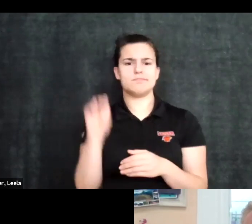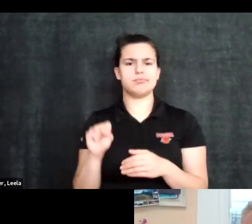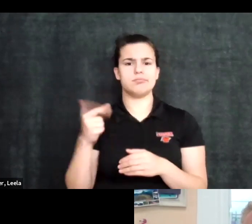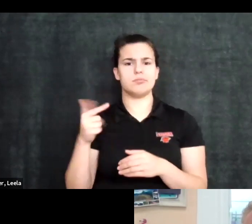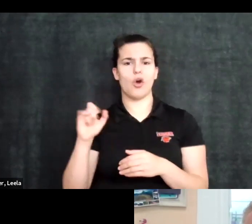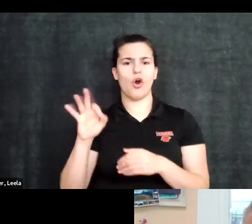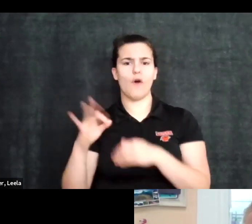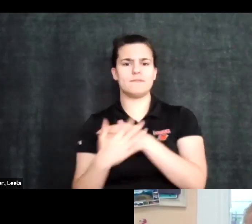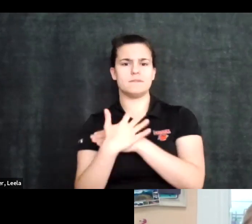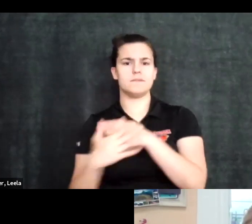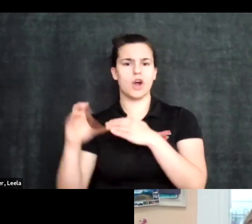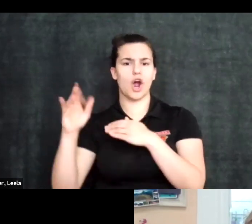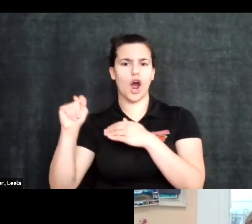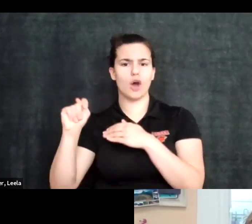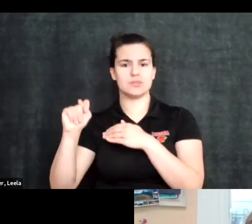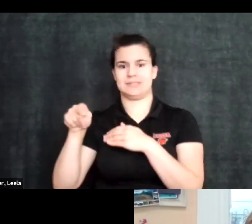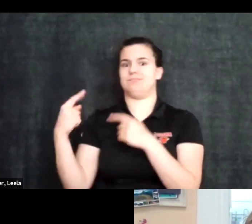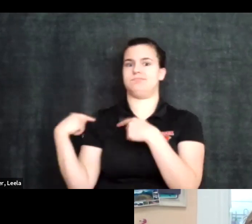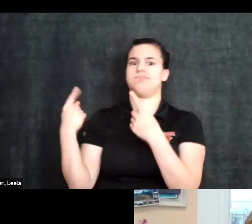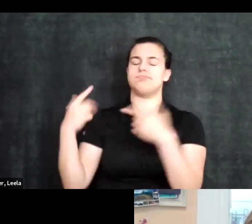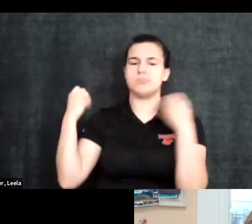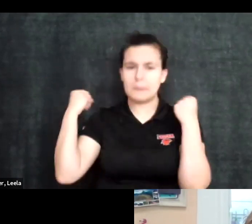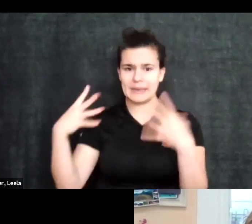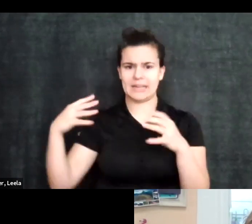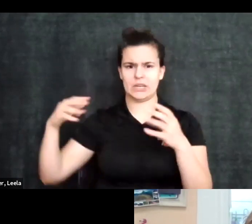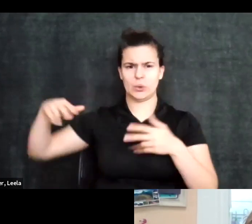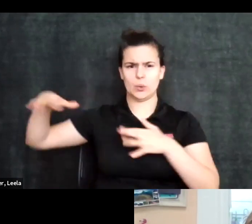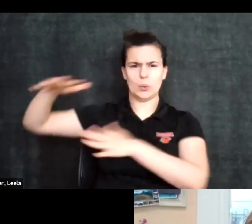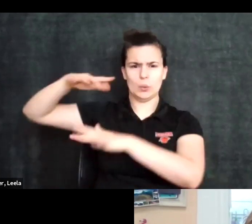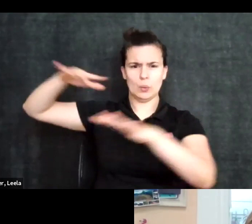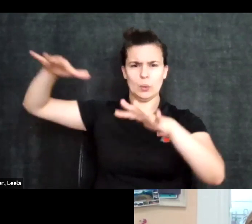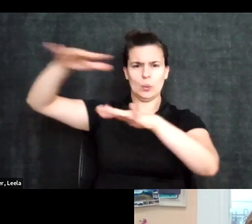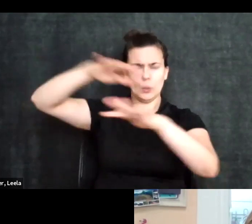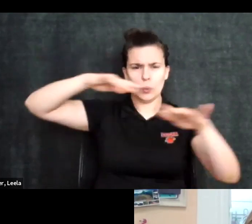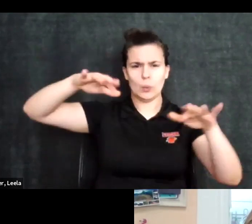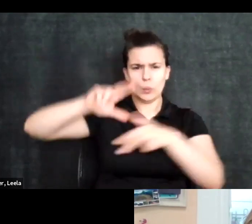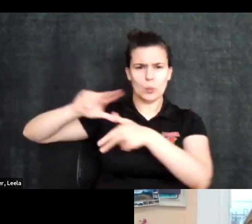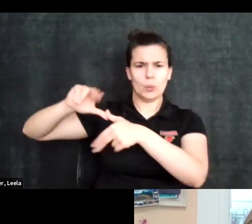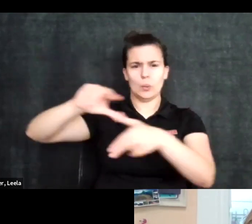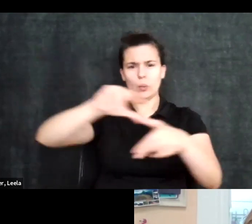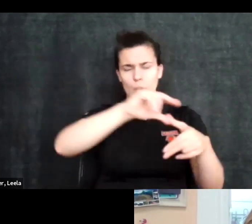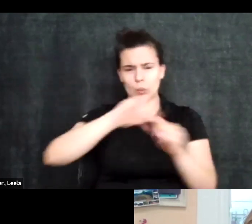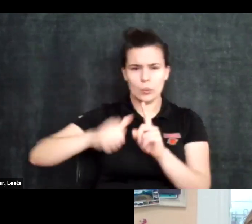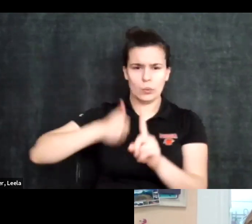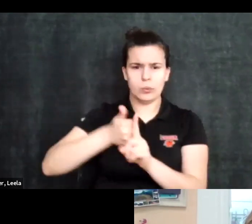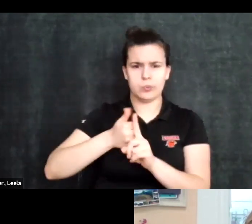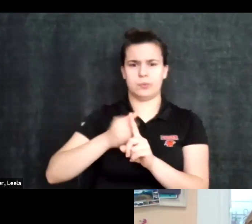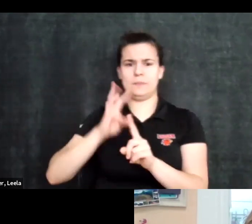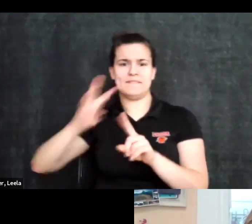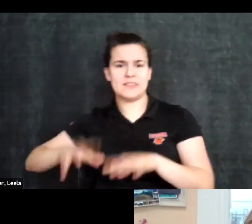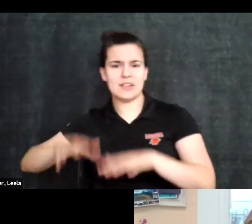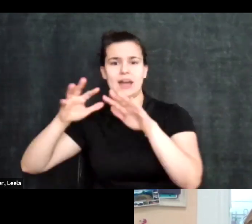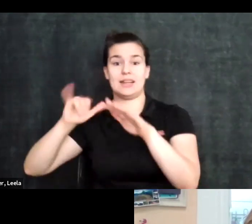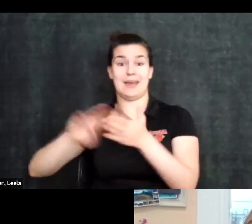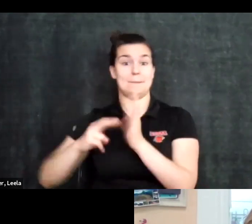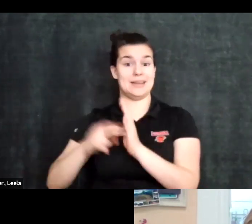resulting flooding over the past 2 to 3 years have precipitated an enormous amount of work for civil engineers. There are federal and state